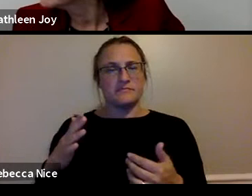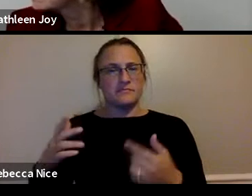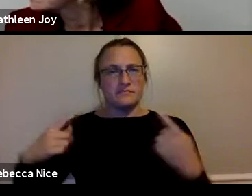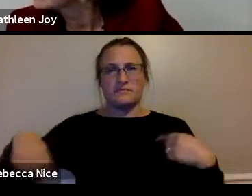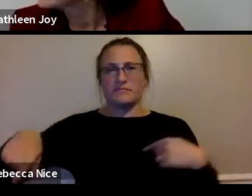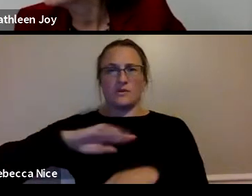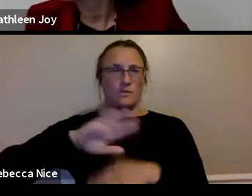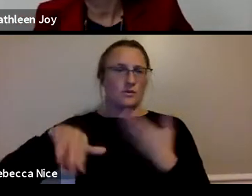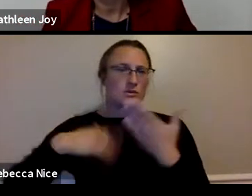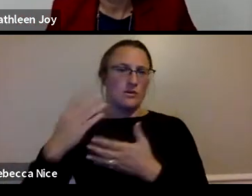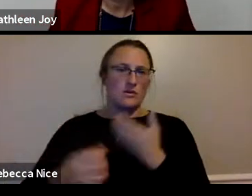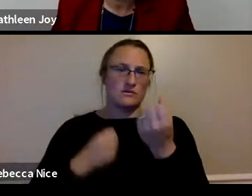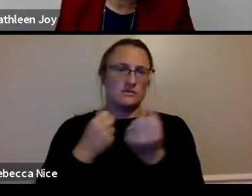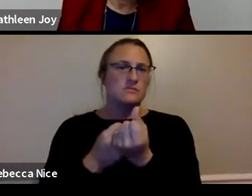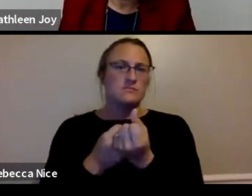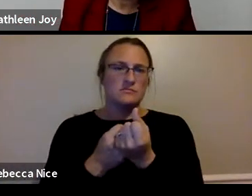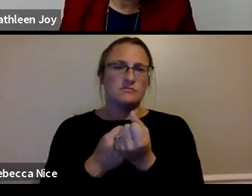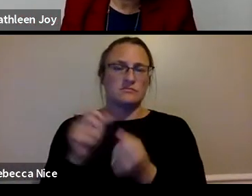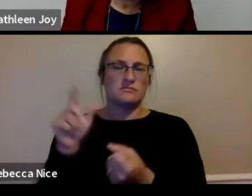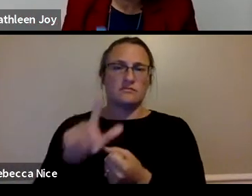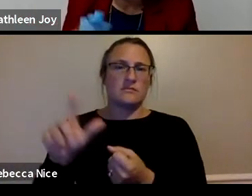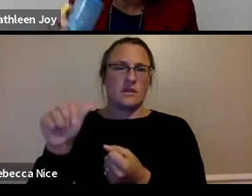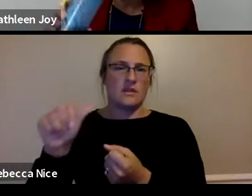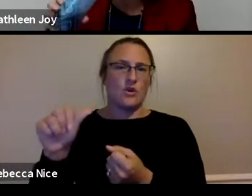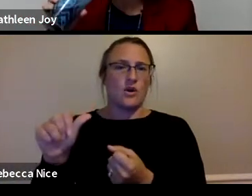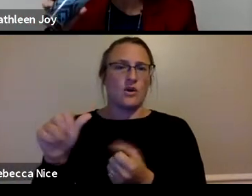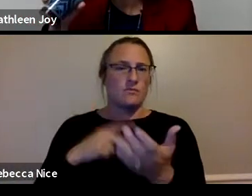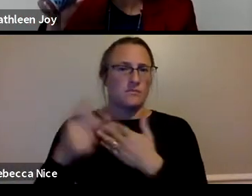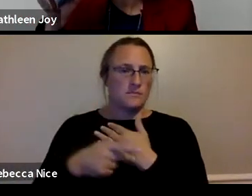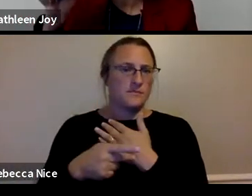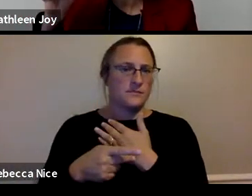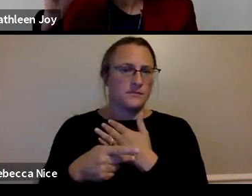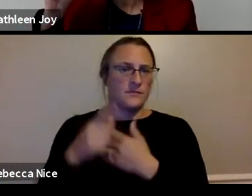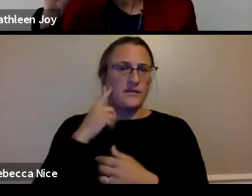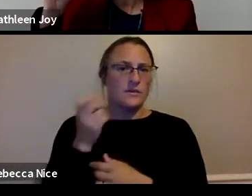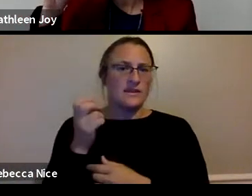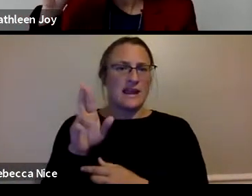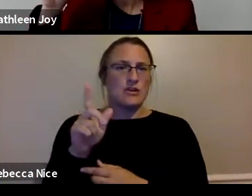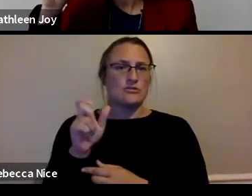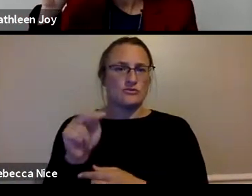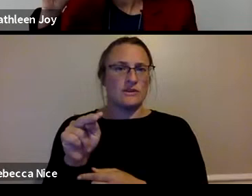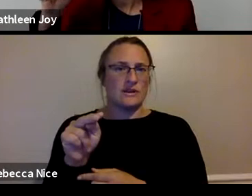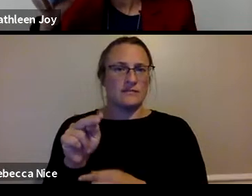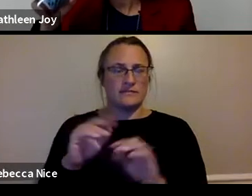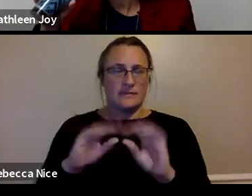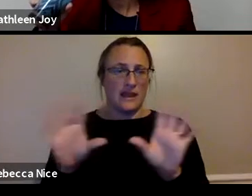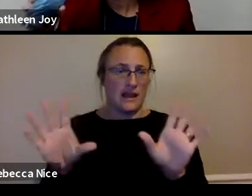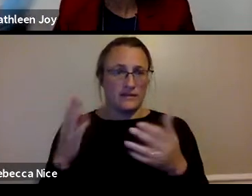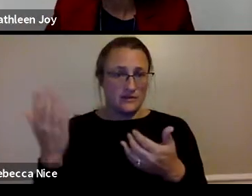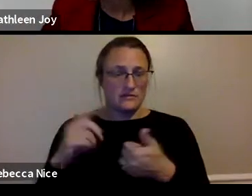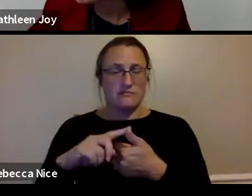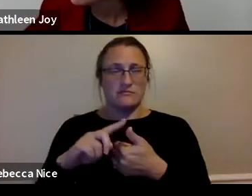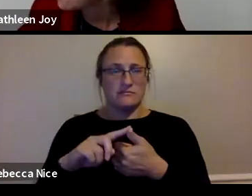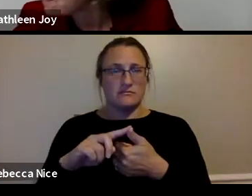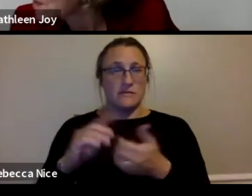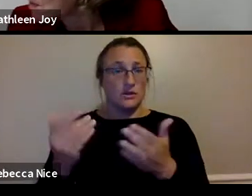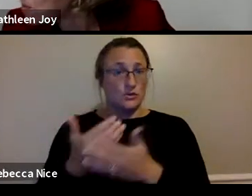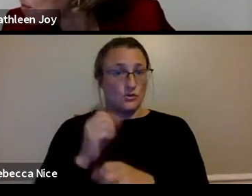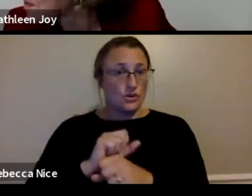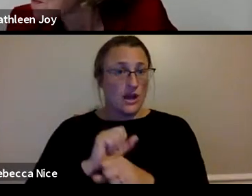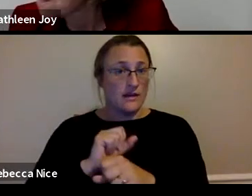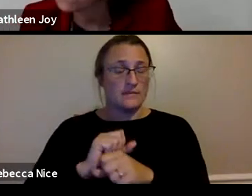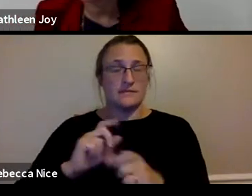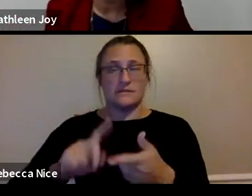are in full support of the LaGuardia Air Train project for the obvious reasons of job creation for over